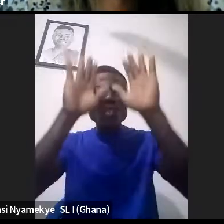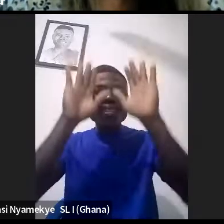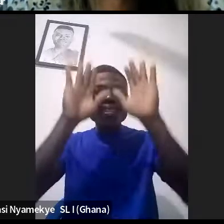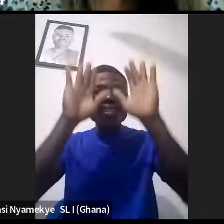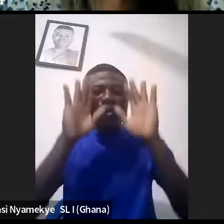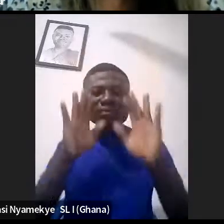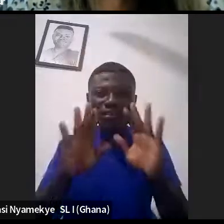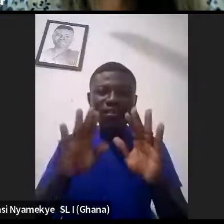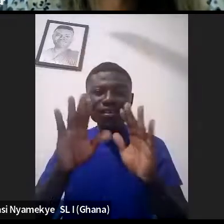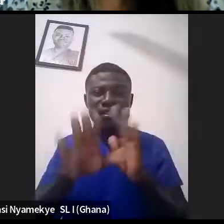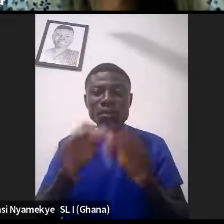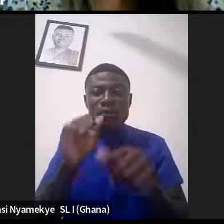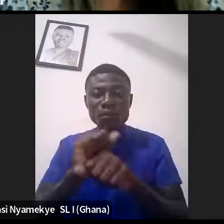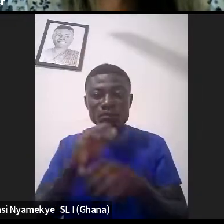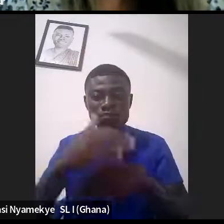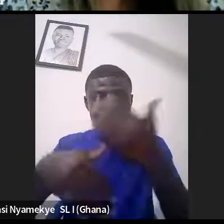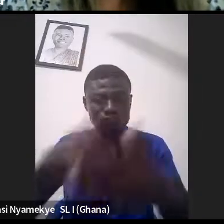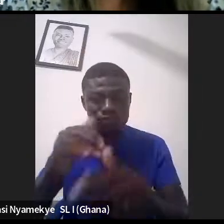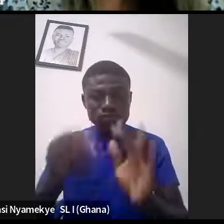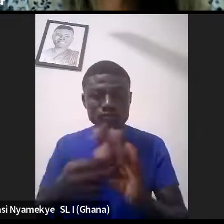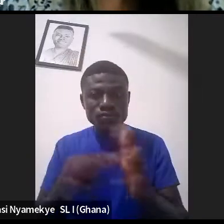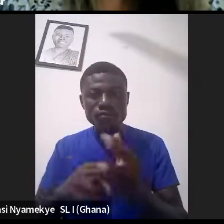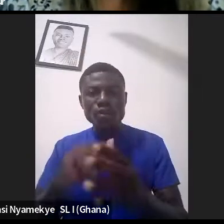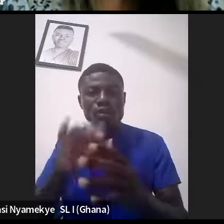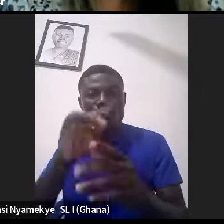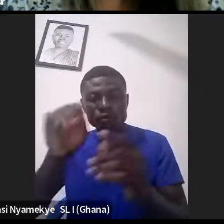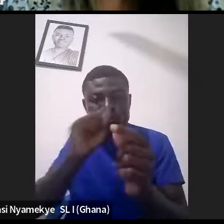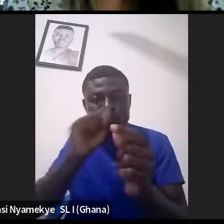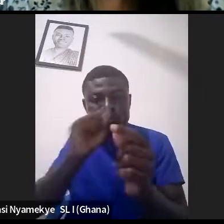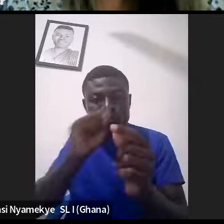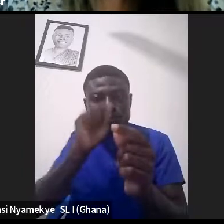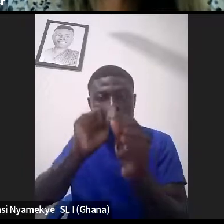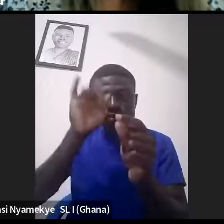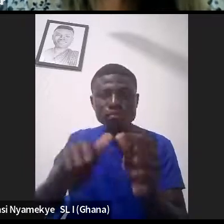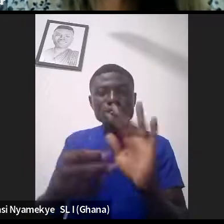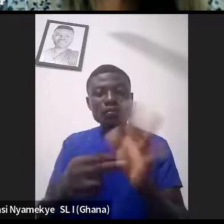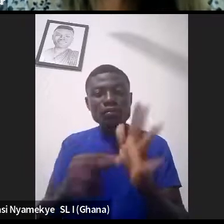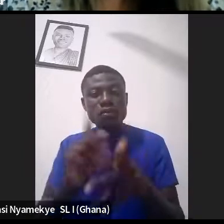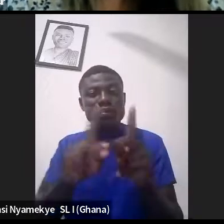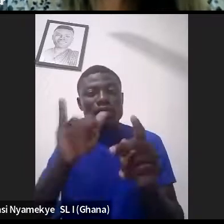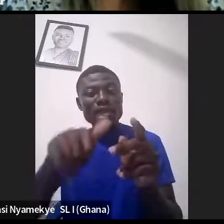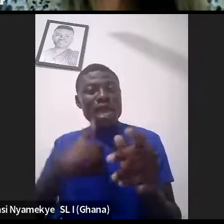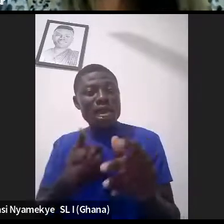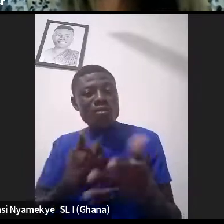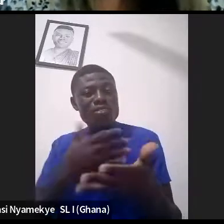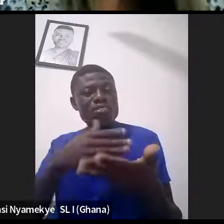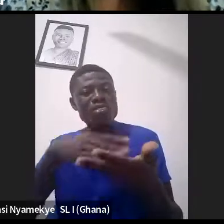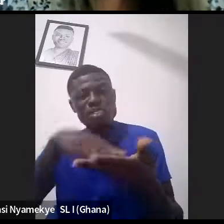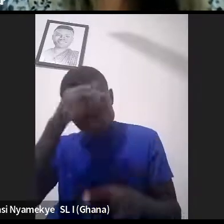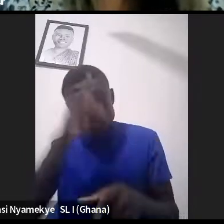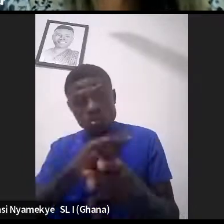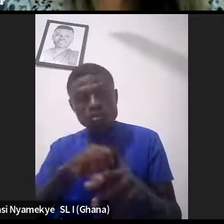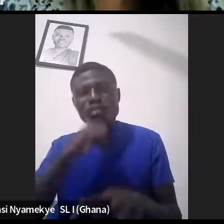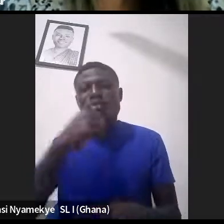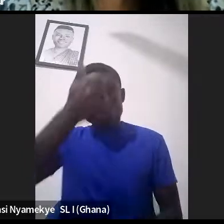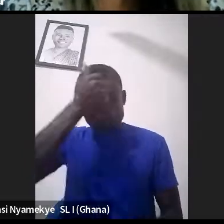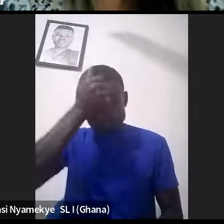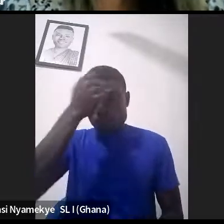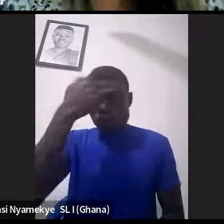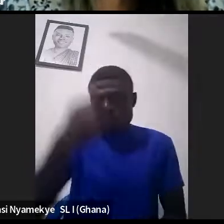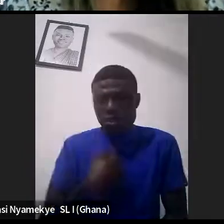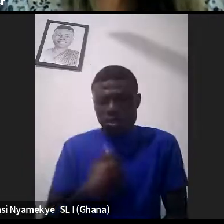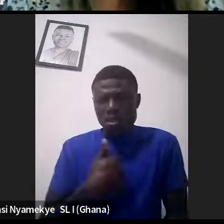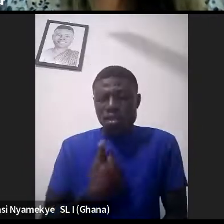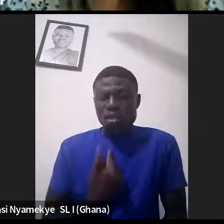goes to affirm the fact that people that have dyslexia are not dumb. For me, no.